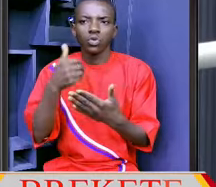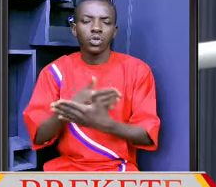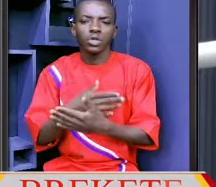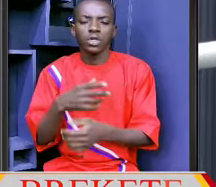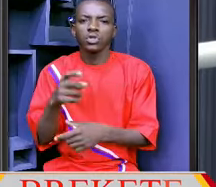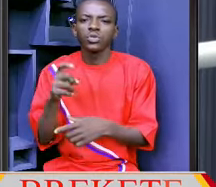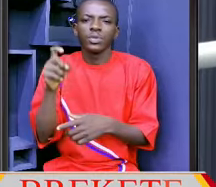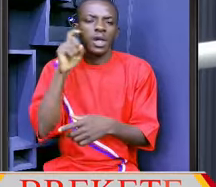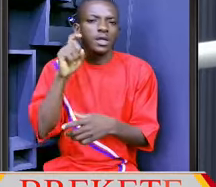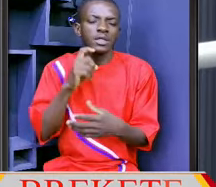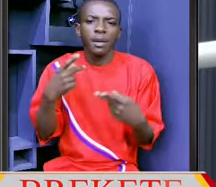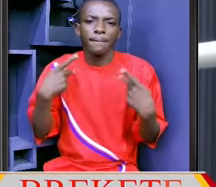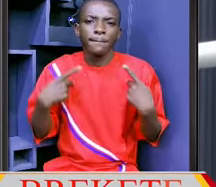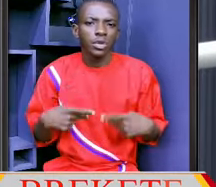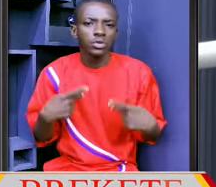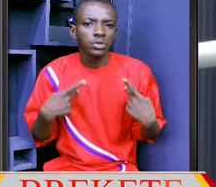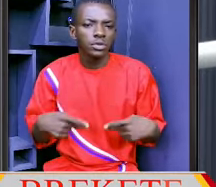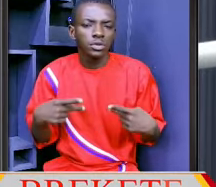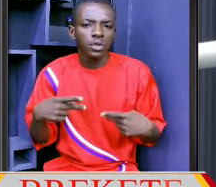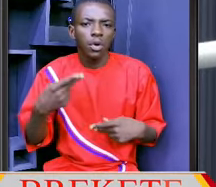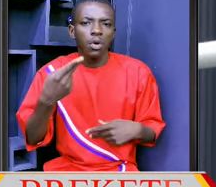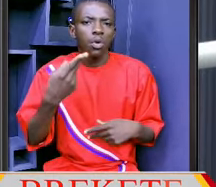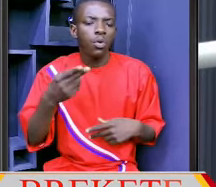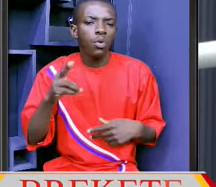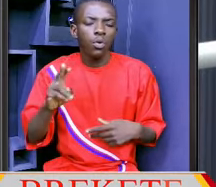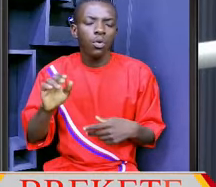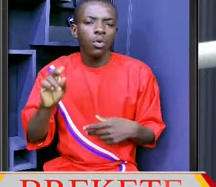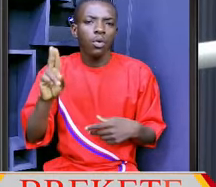Some of them are hookup